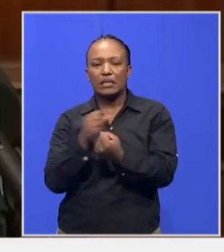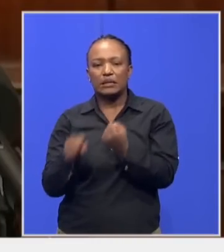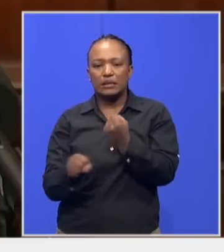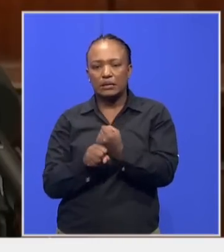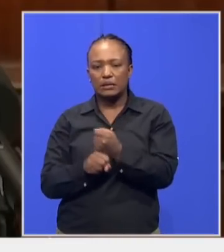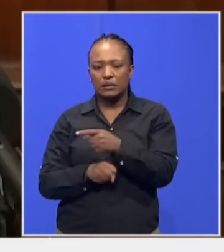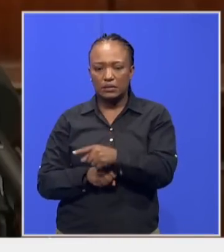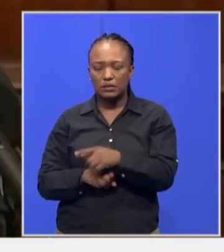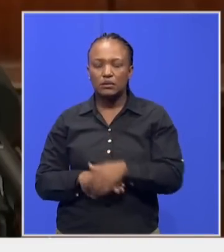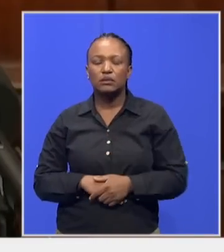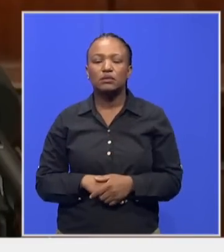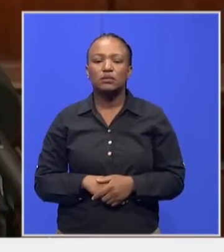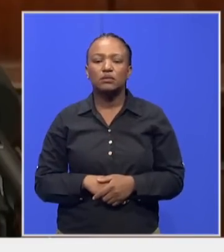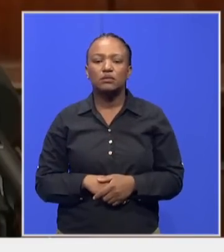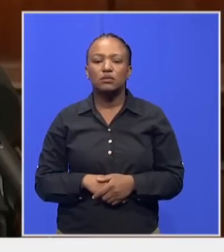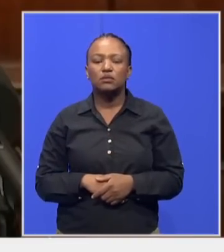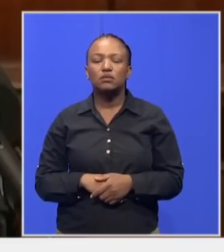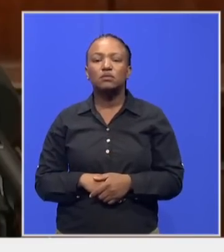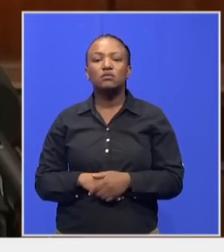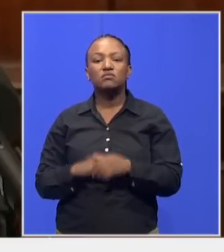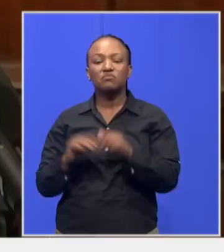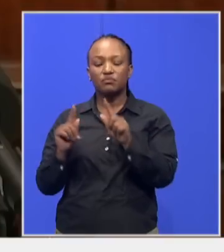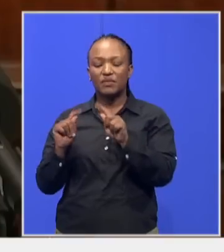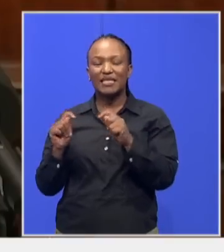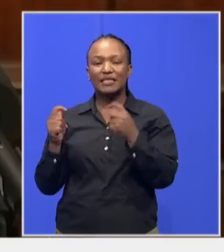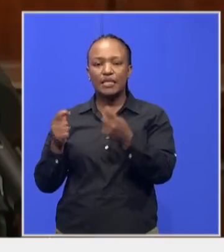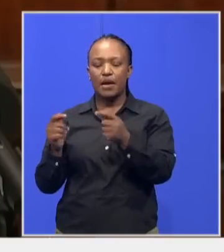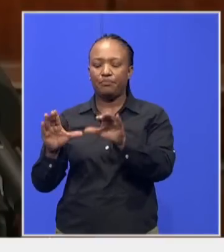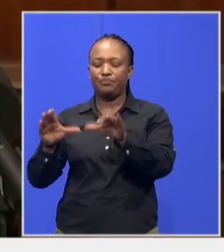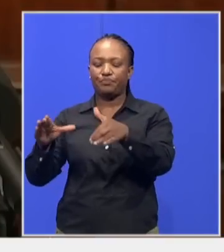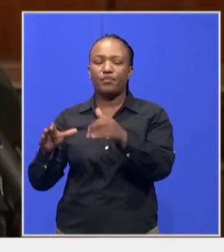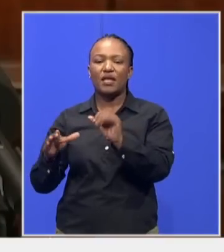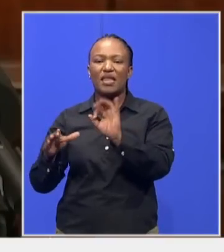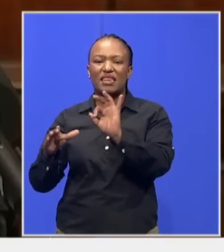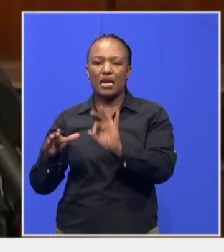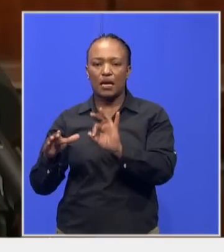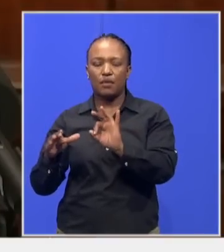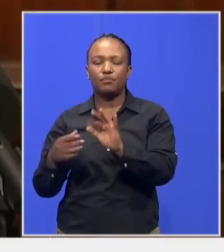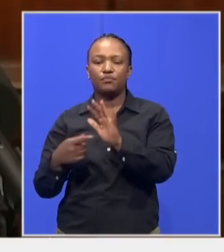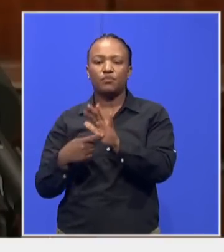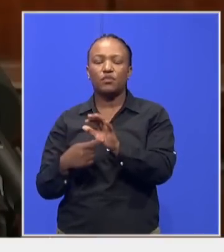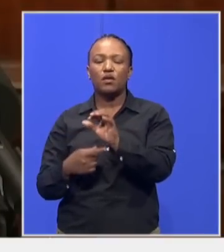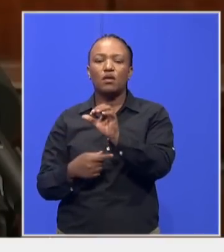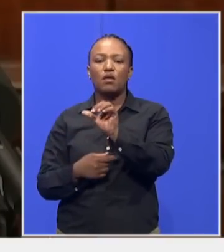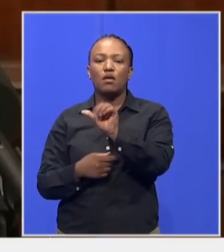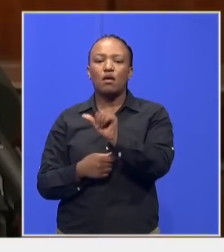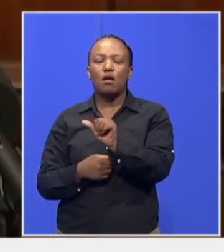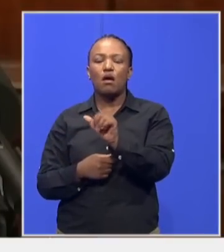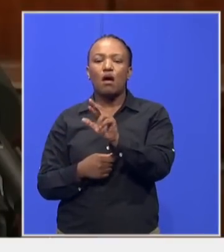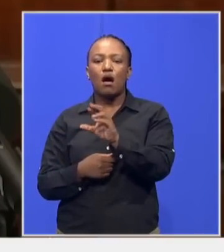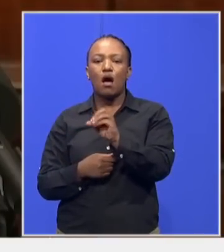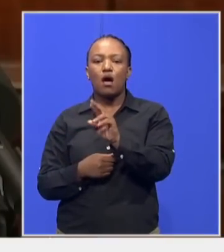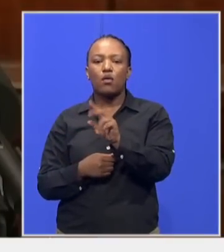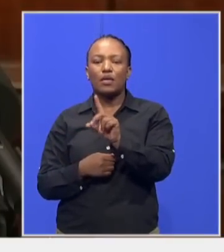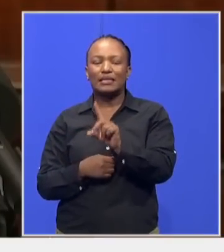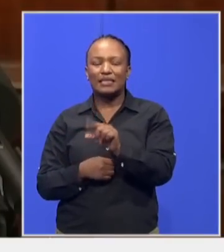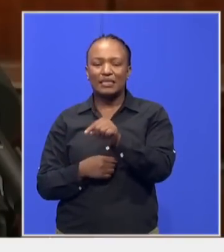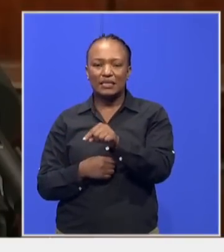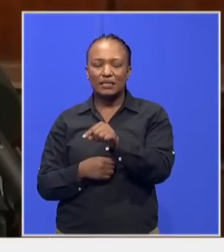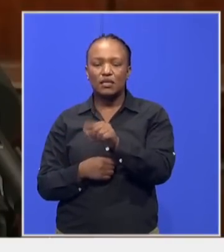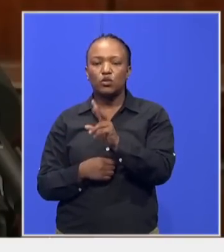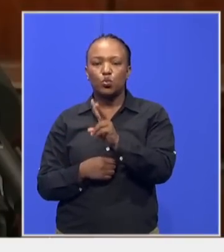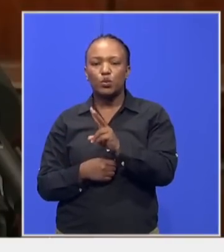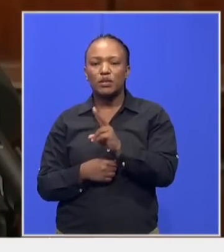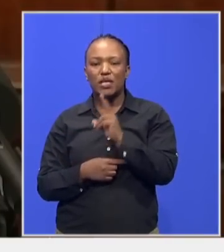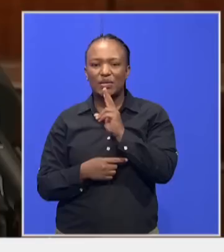you go to the tier 3, Arnold, for an example, 2,220 megawatts. These are much